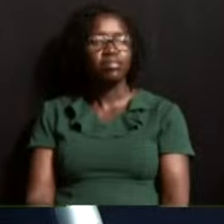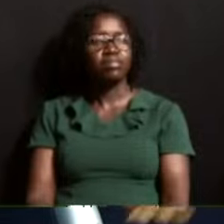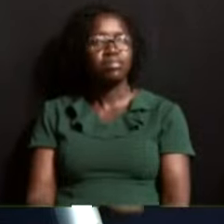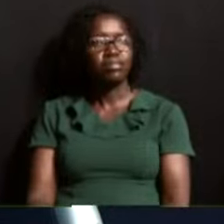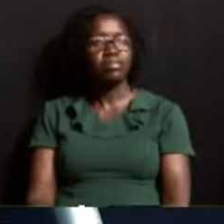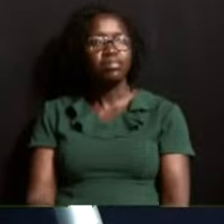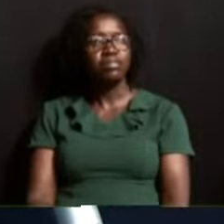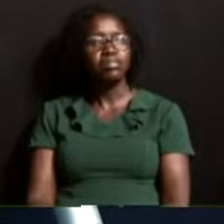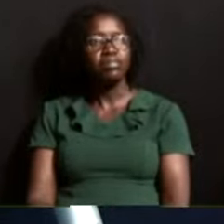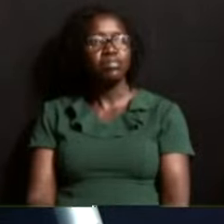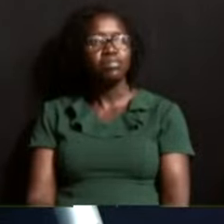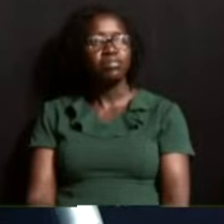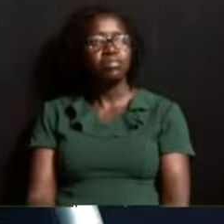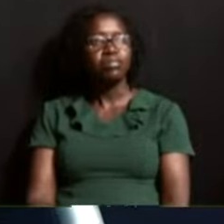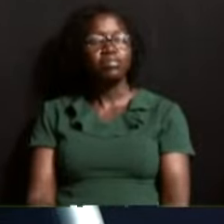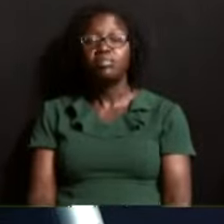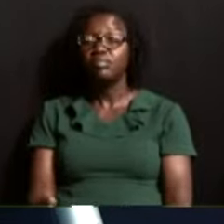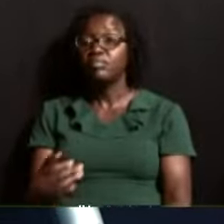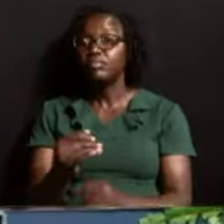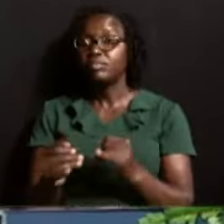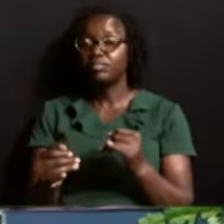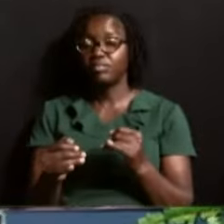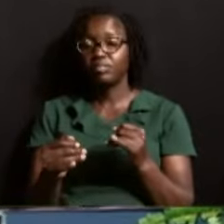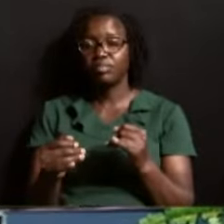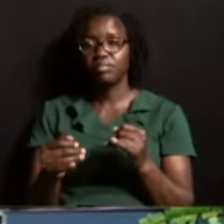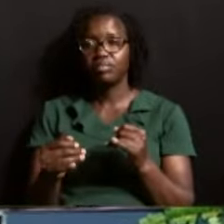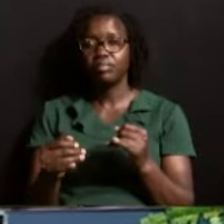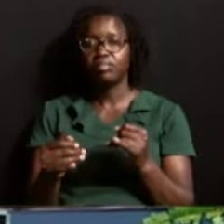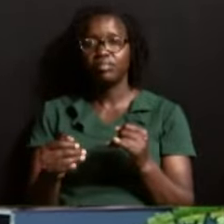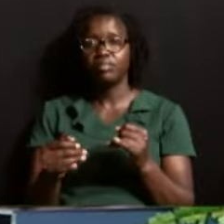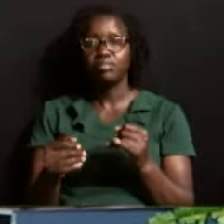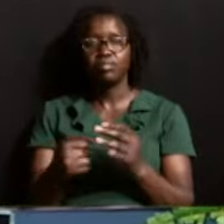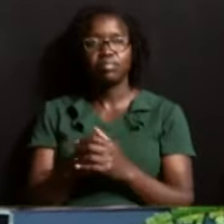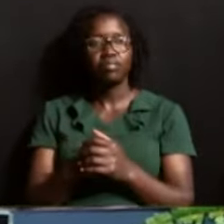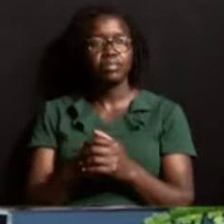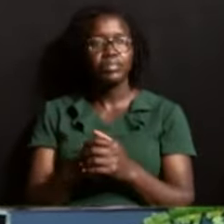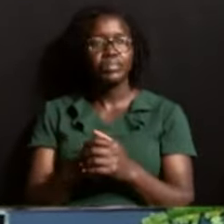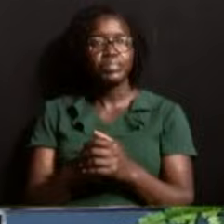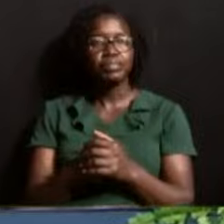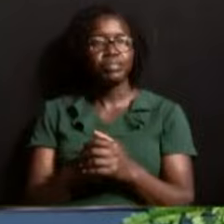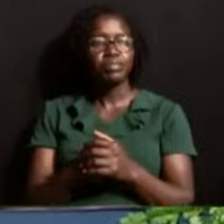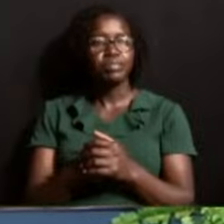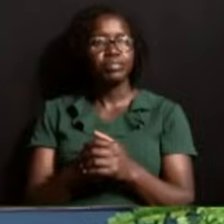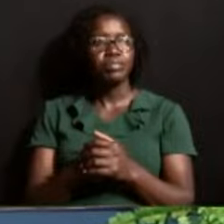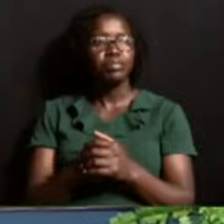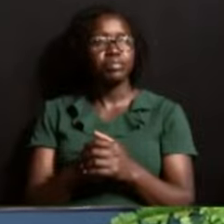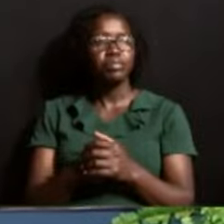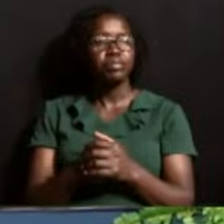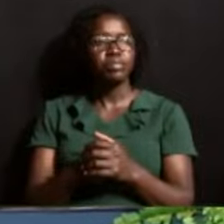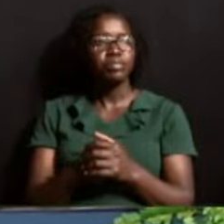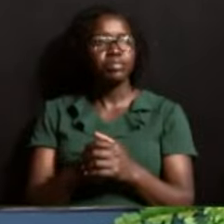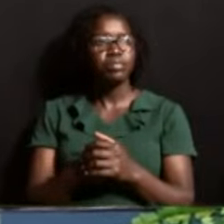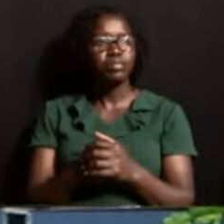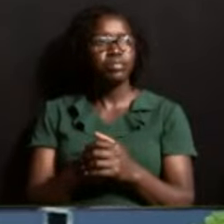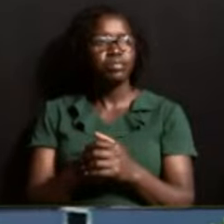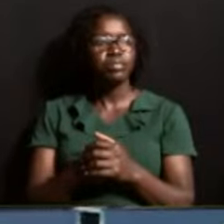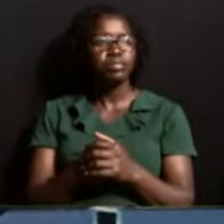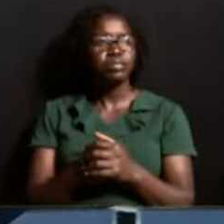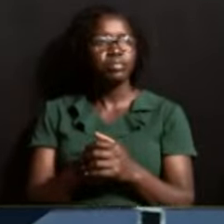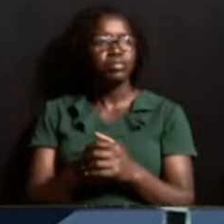Let me end it this way, because I know I have overshot. This is